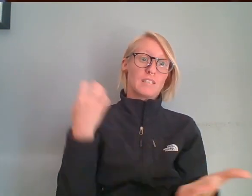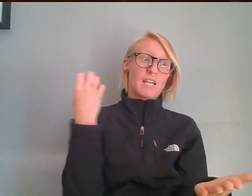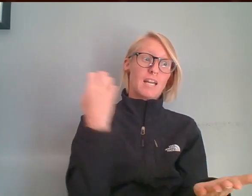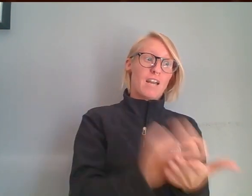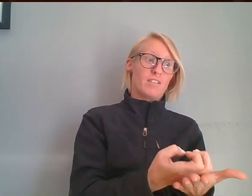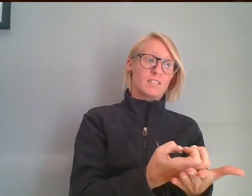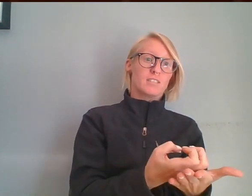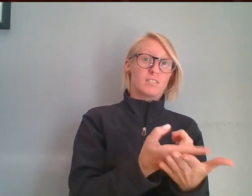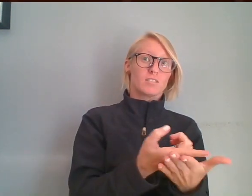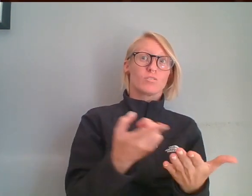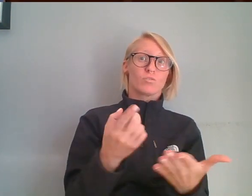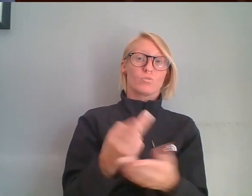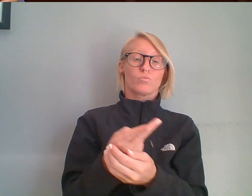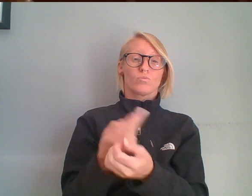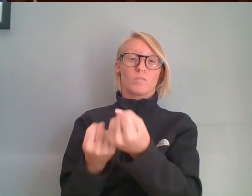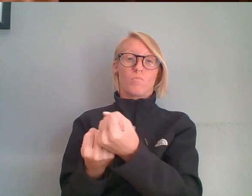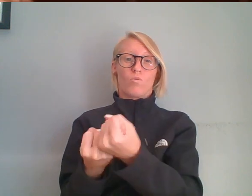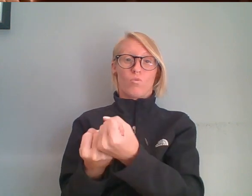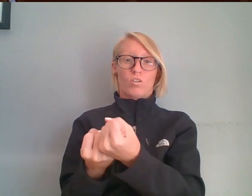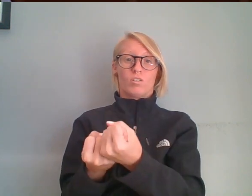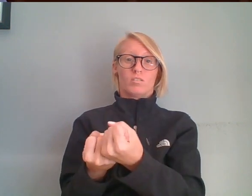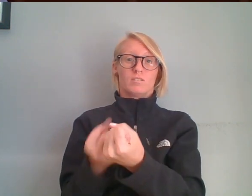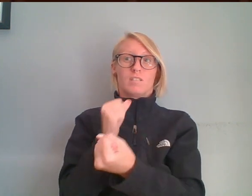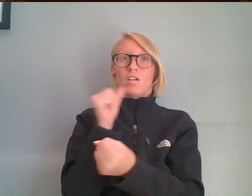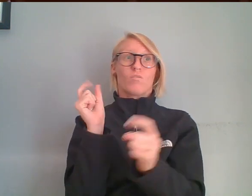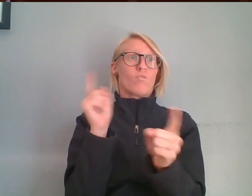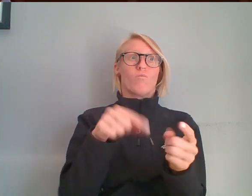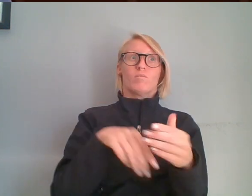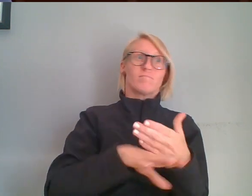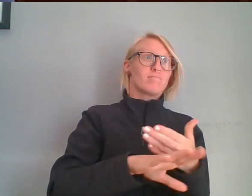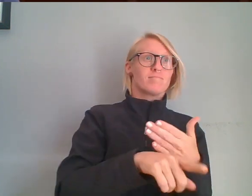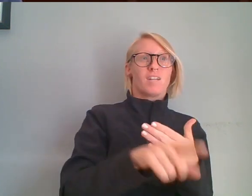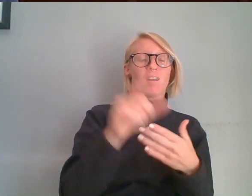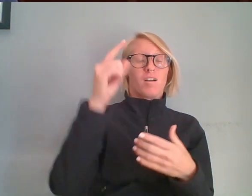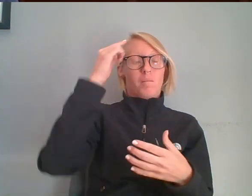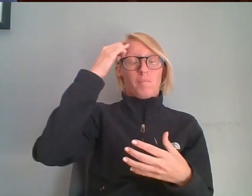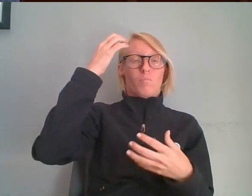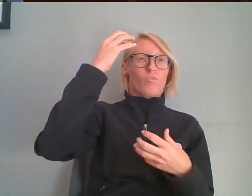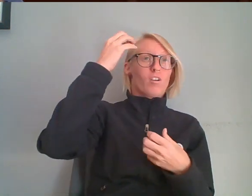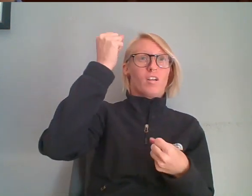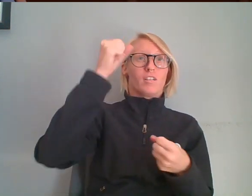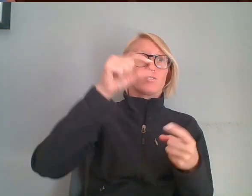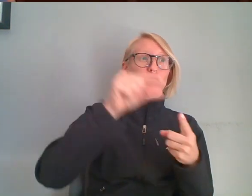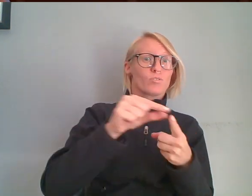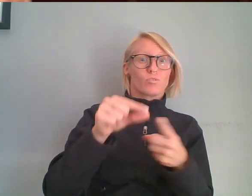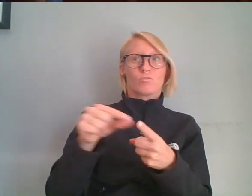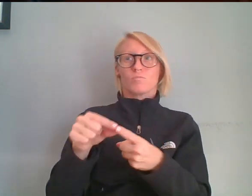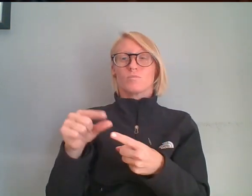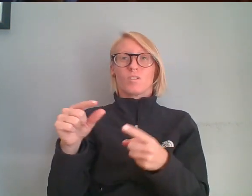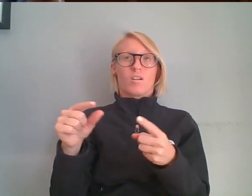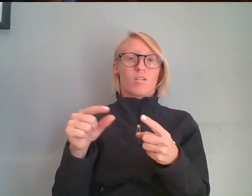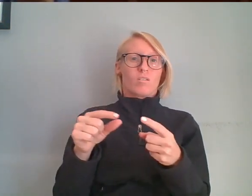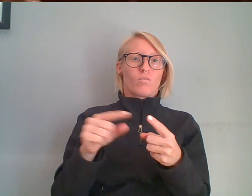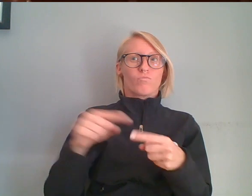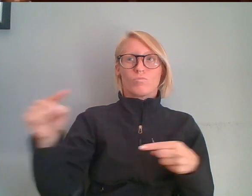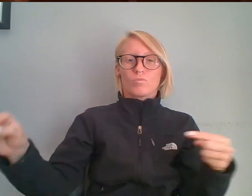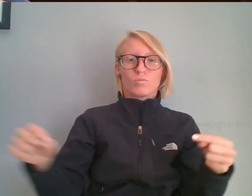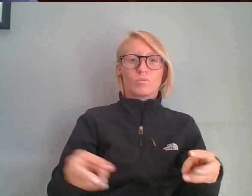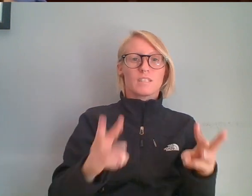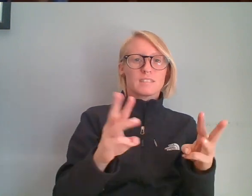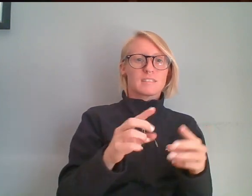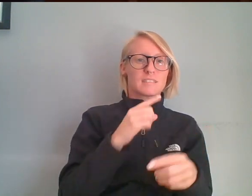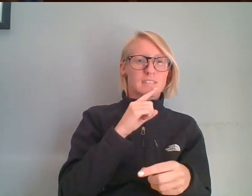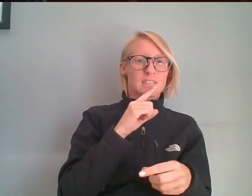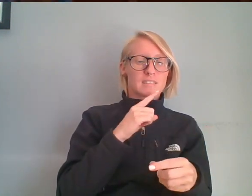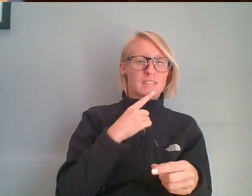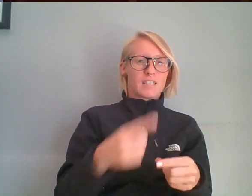that you can use to support it. You don't go in with memorized terms or ways of saying it. You just have ideas and themes, and